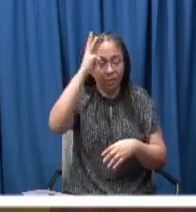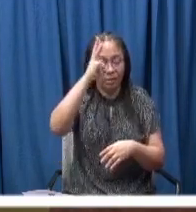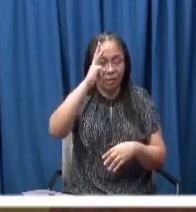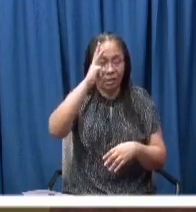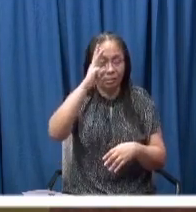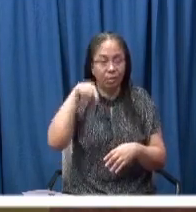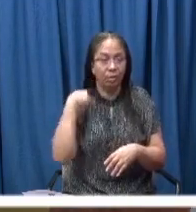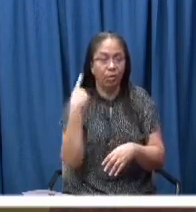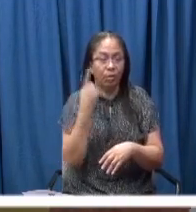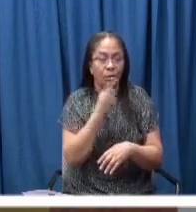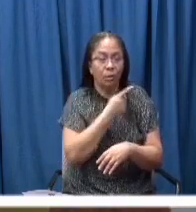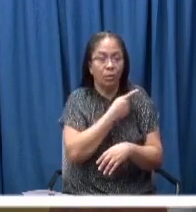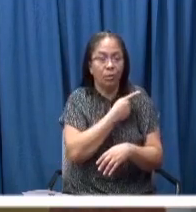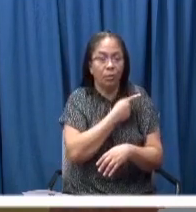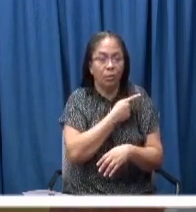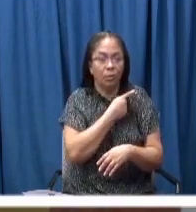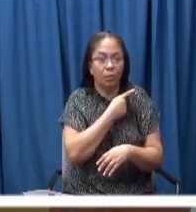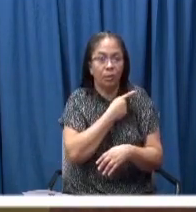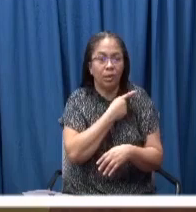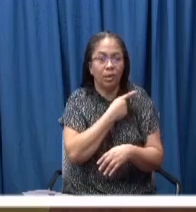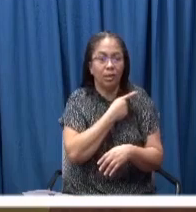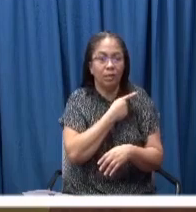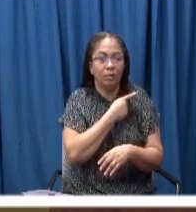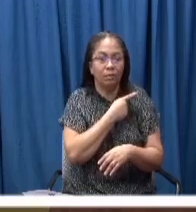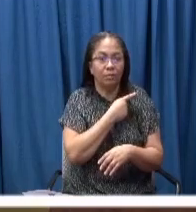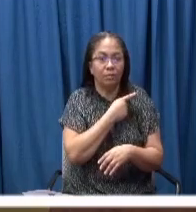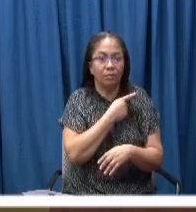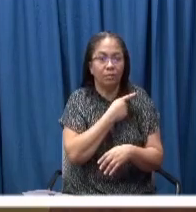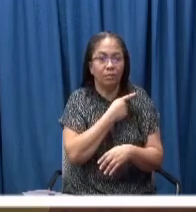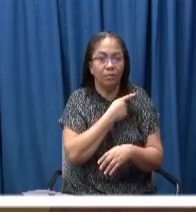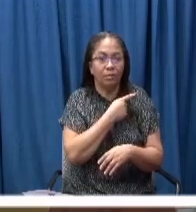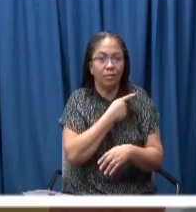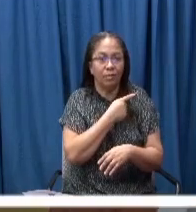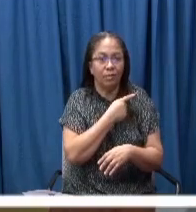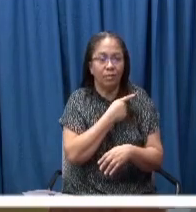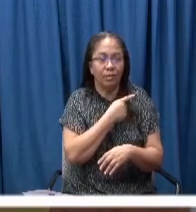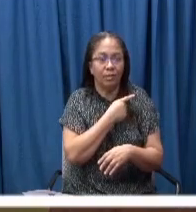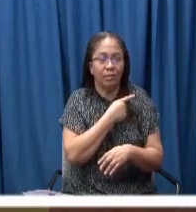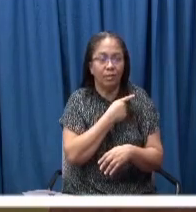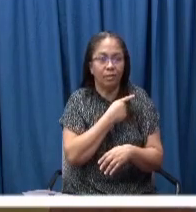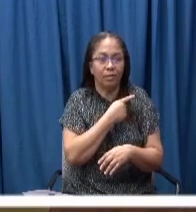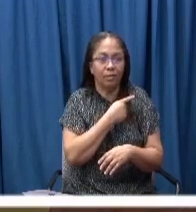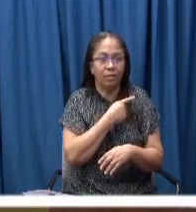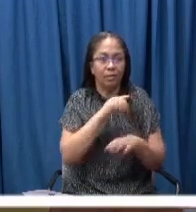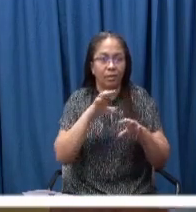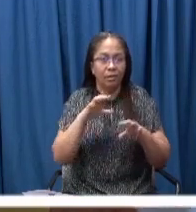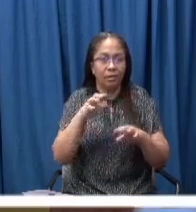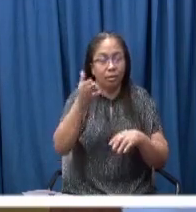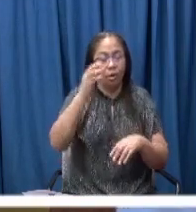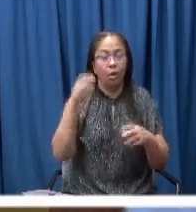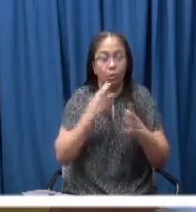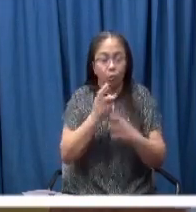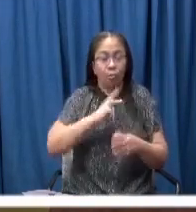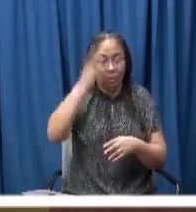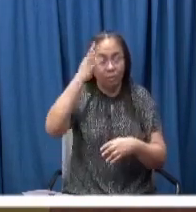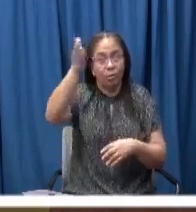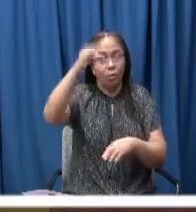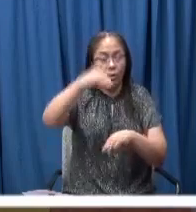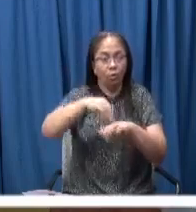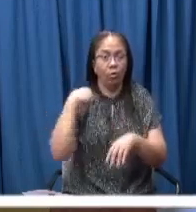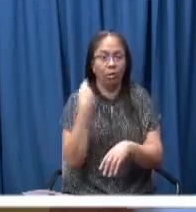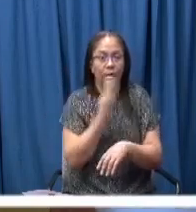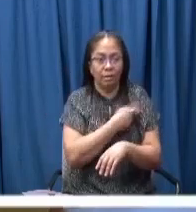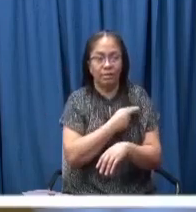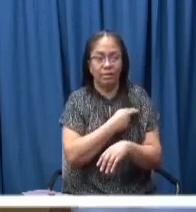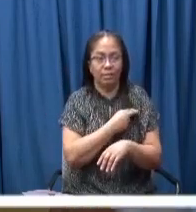vocation. Vocation, vocare, is to be called, and to be called out from, to be